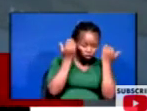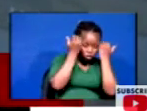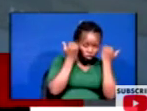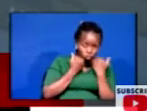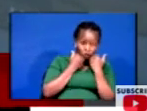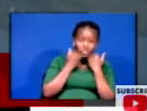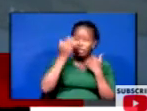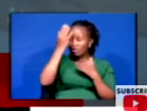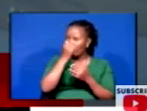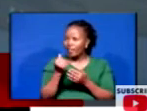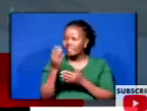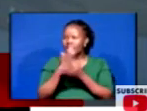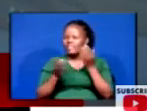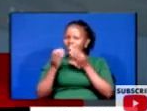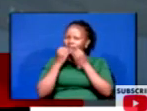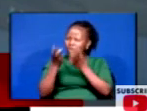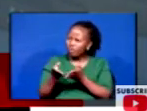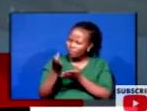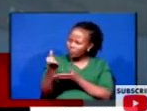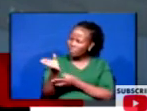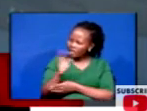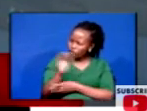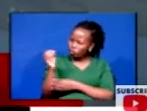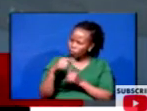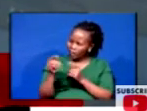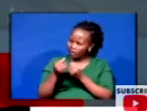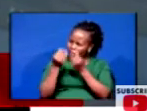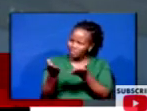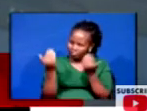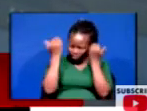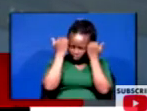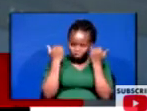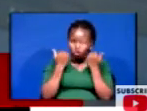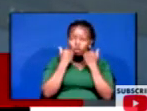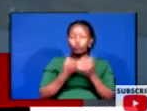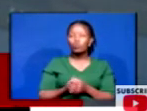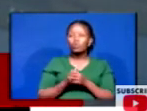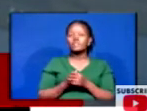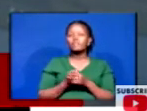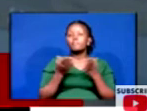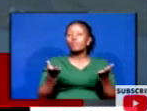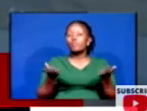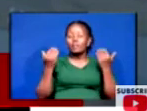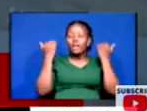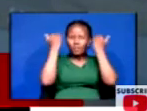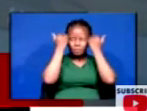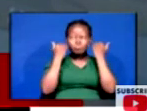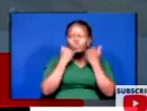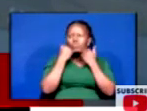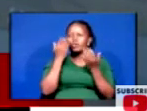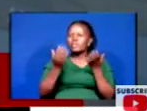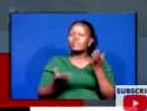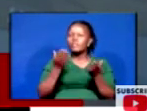in there. We cannot give it to you, but we have given it to court. So ultimately what happened, the court, I think it was who can be